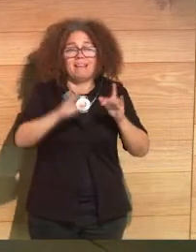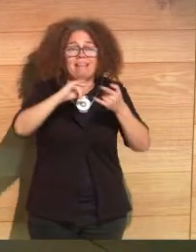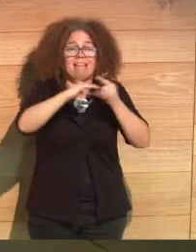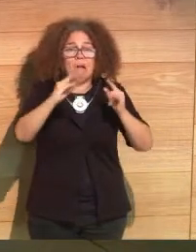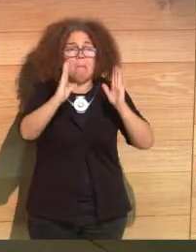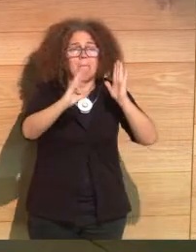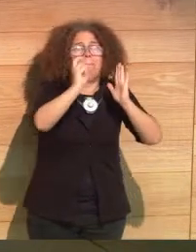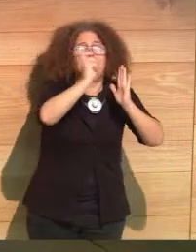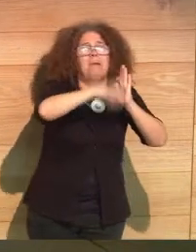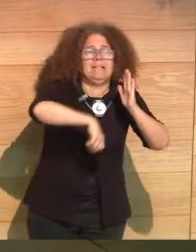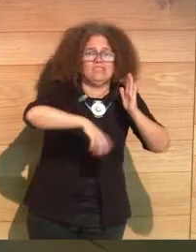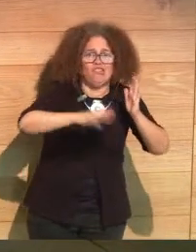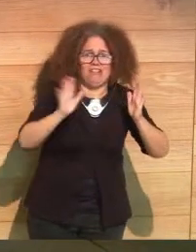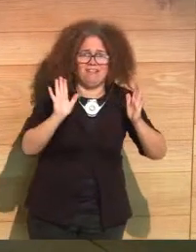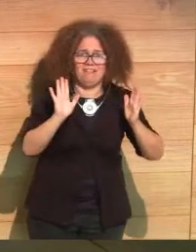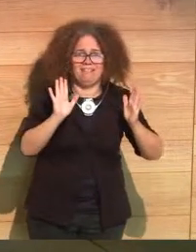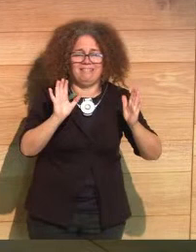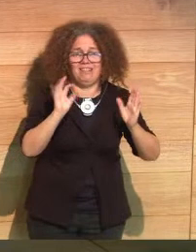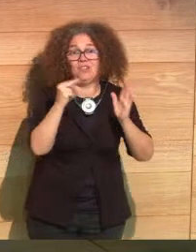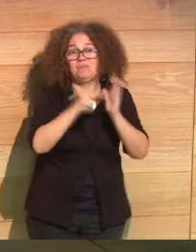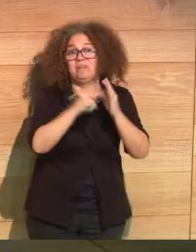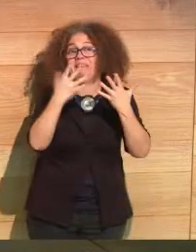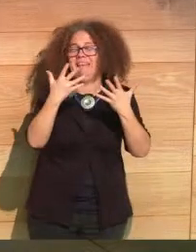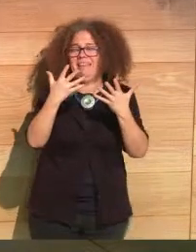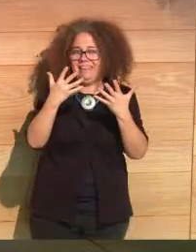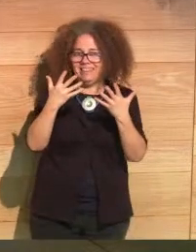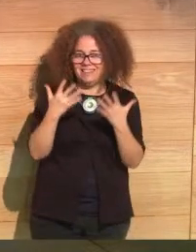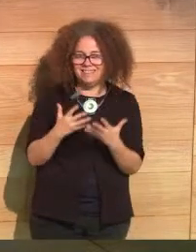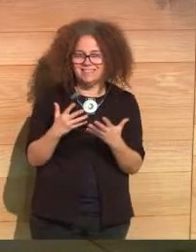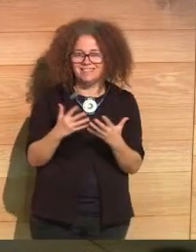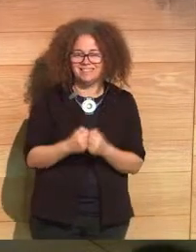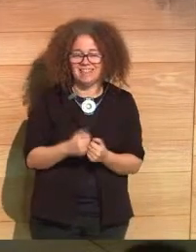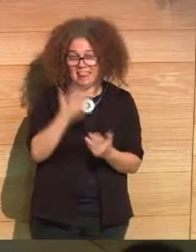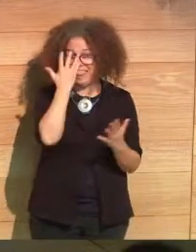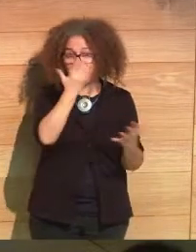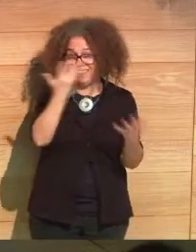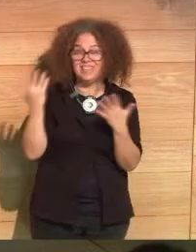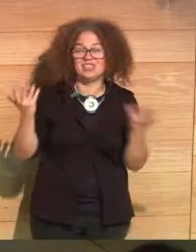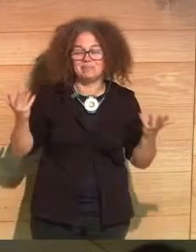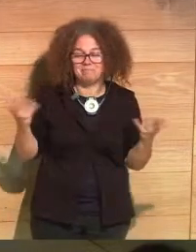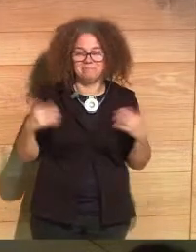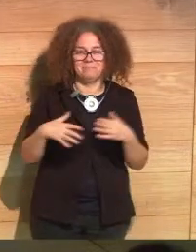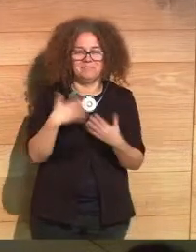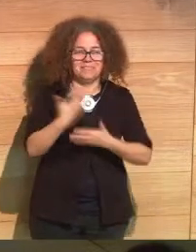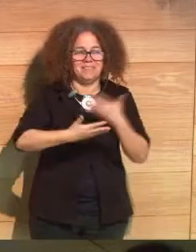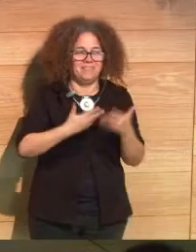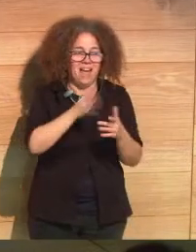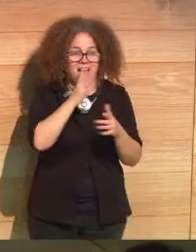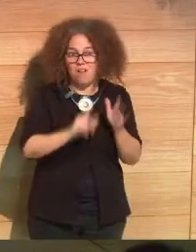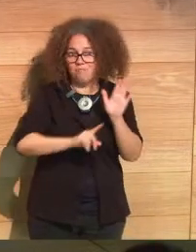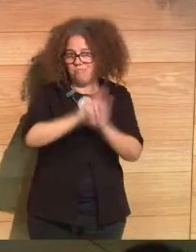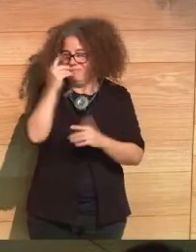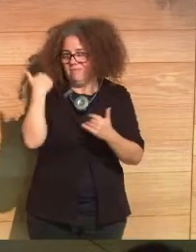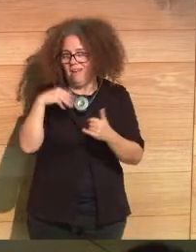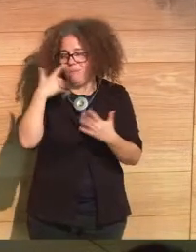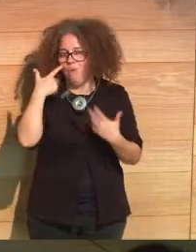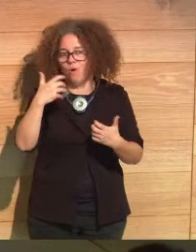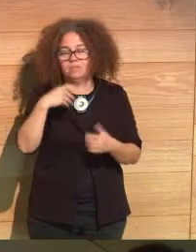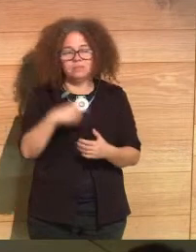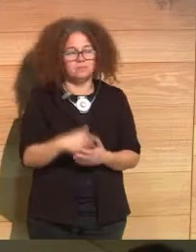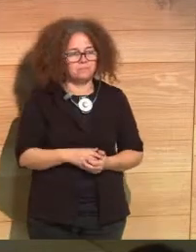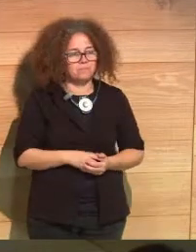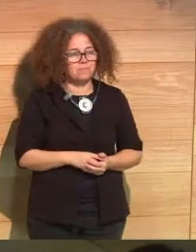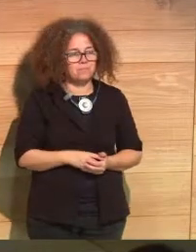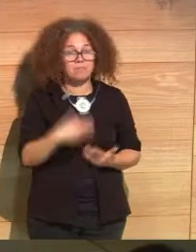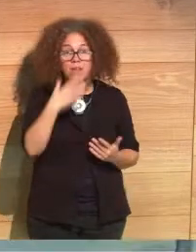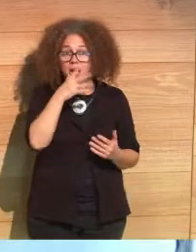its character that it is like, you will see if we had to do the smoke of the volcano today, it would